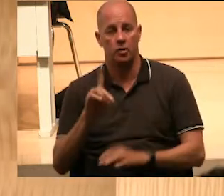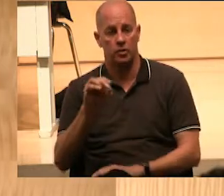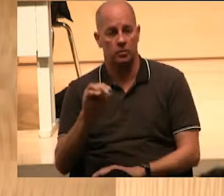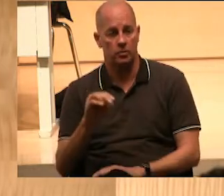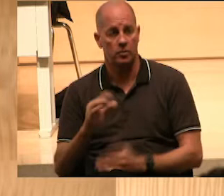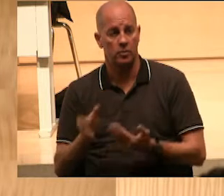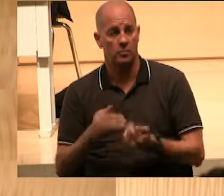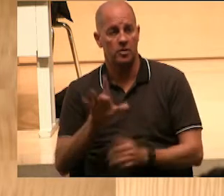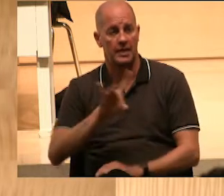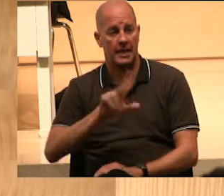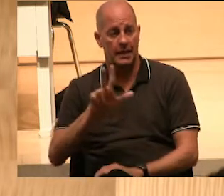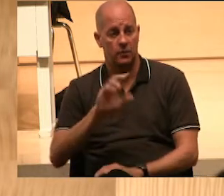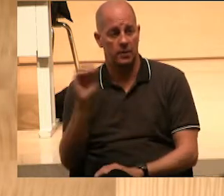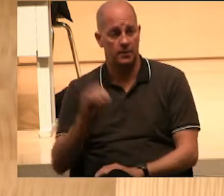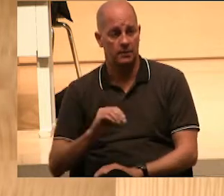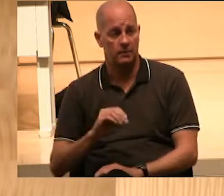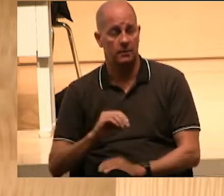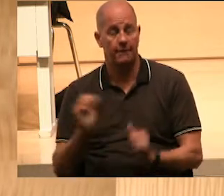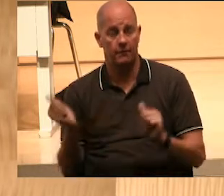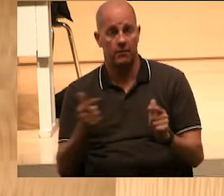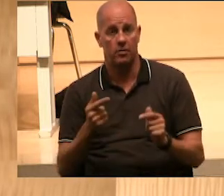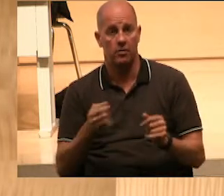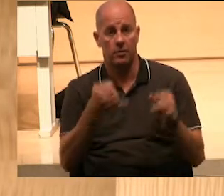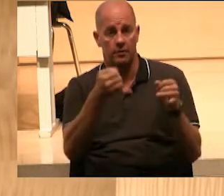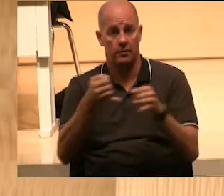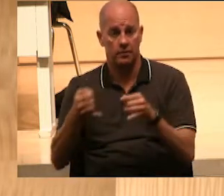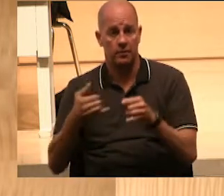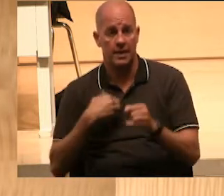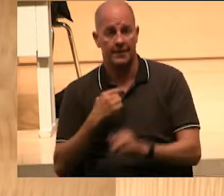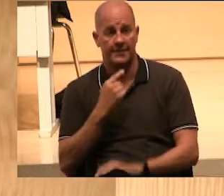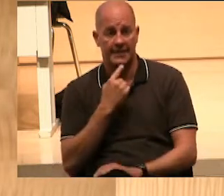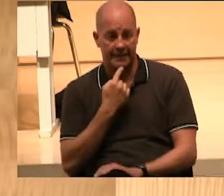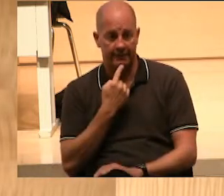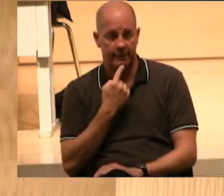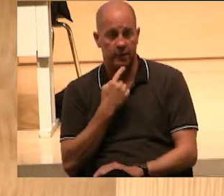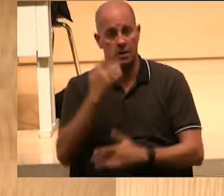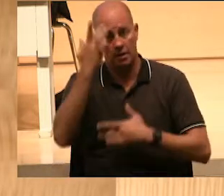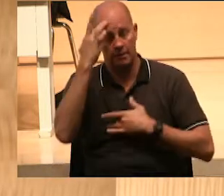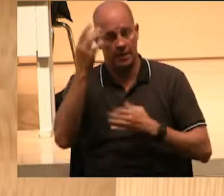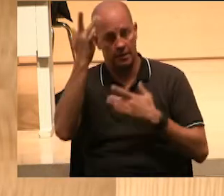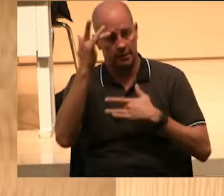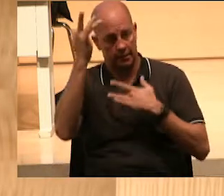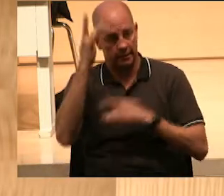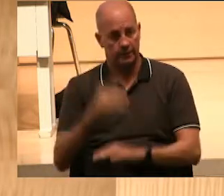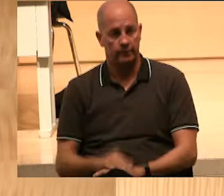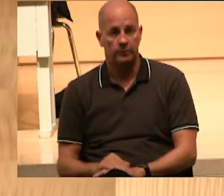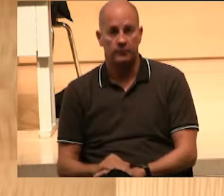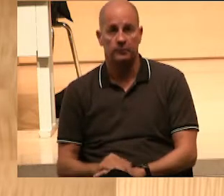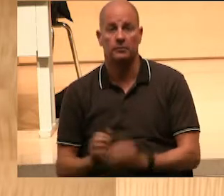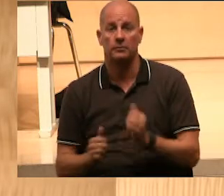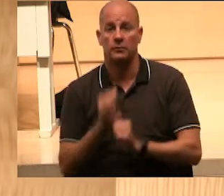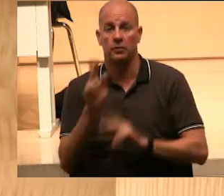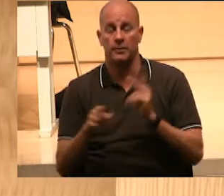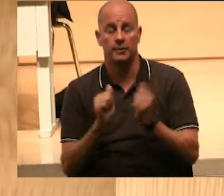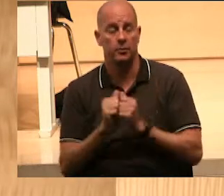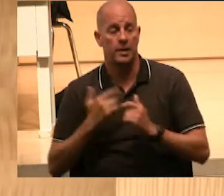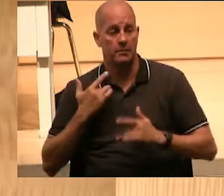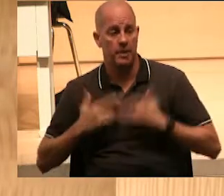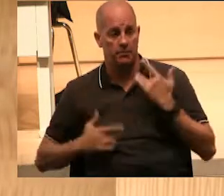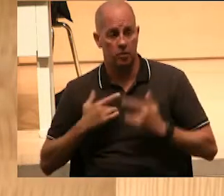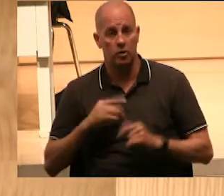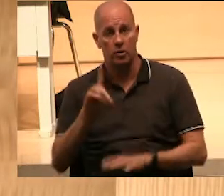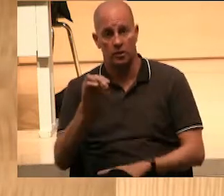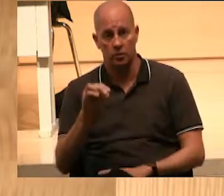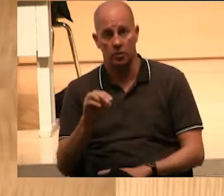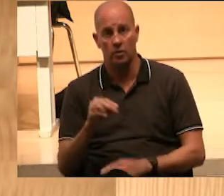almost 83% of these individuals have a severe mental illness. So the vast majority of people with bipolar disorder, at least